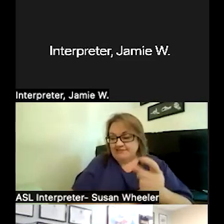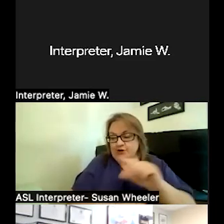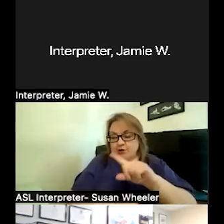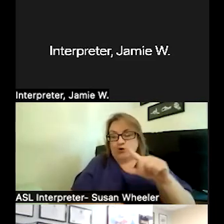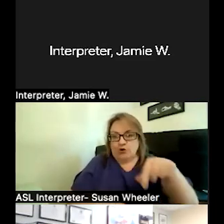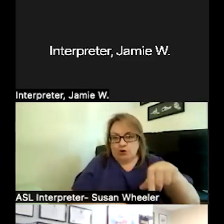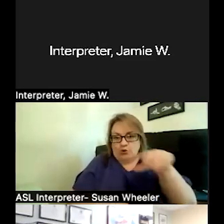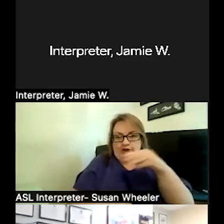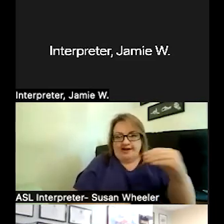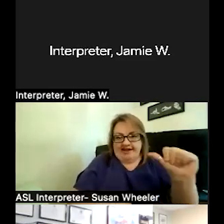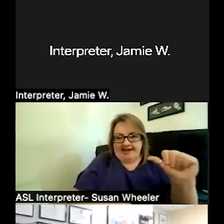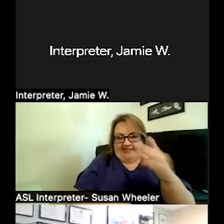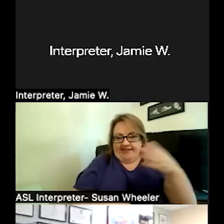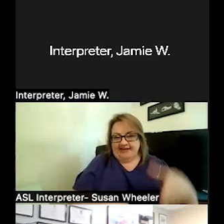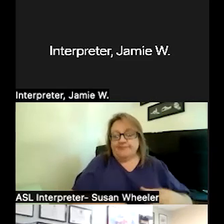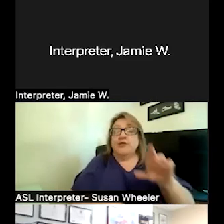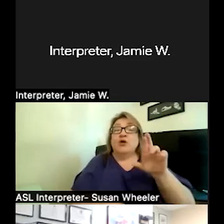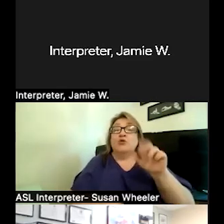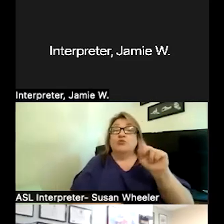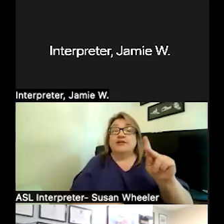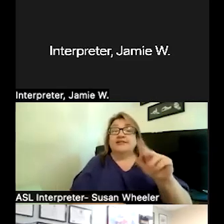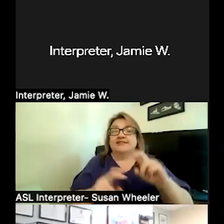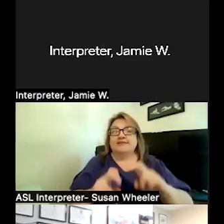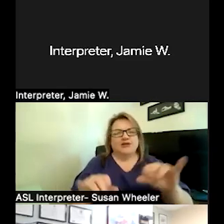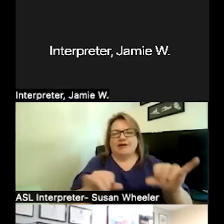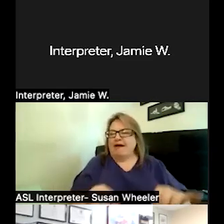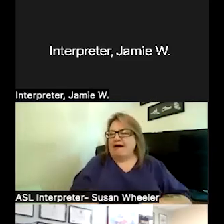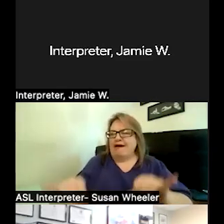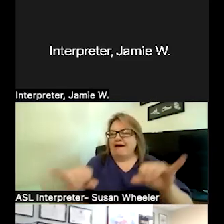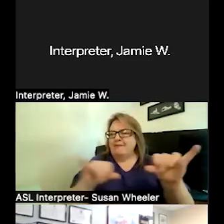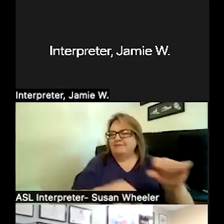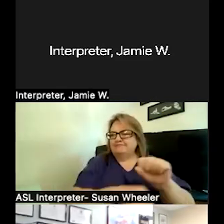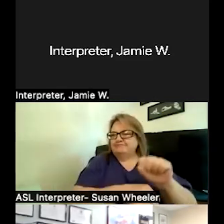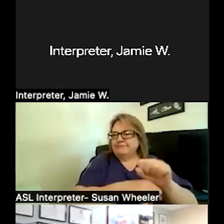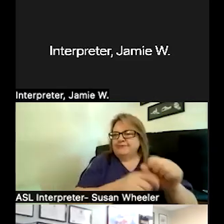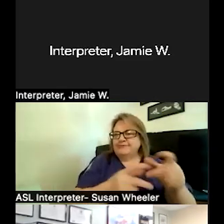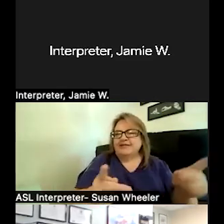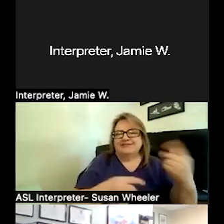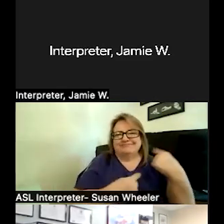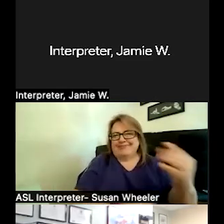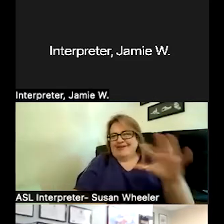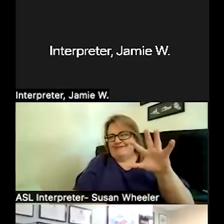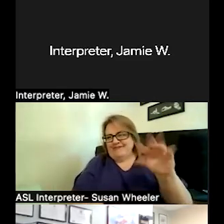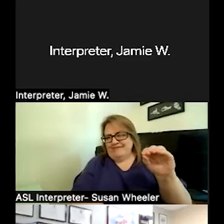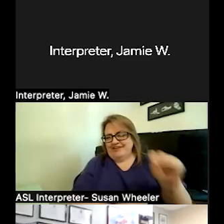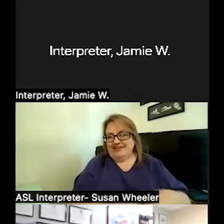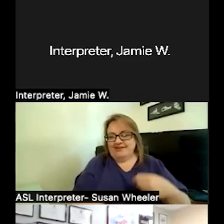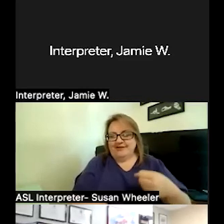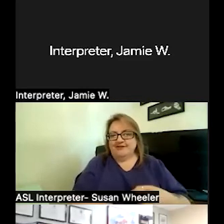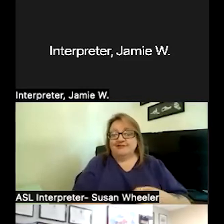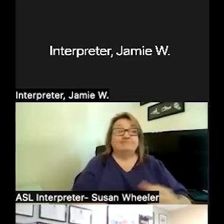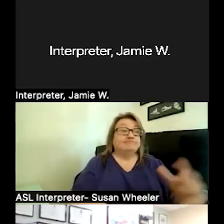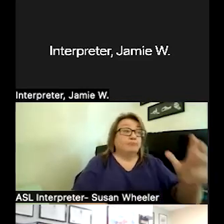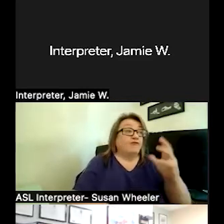end. Risk assessments are commonplace now in healthcare. I've worked in this industry nearly 50 years. At one time,